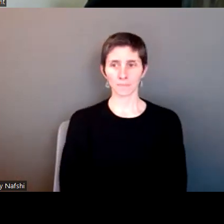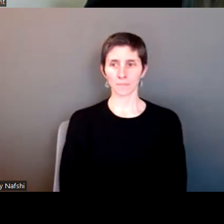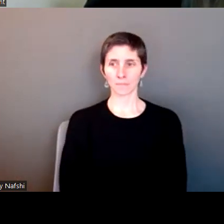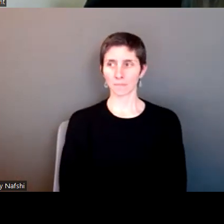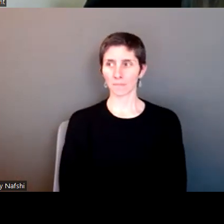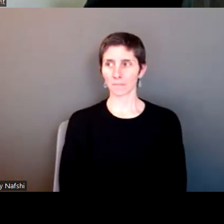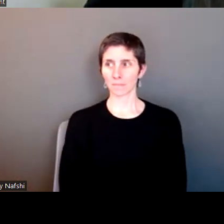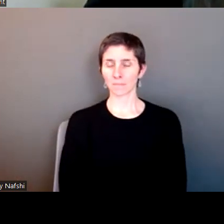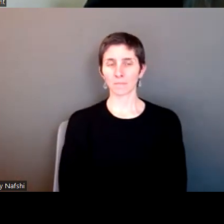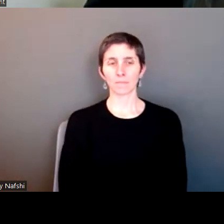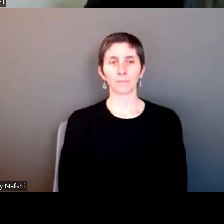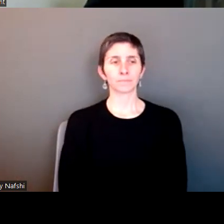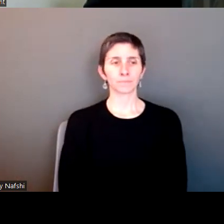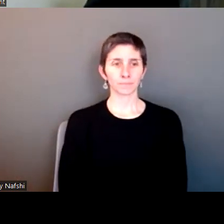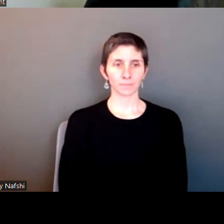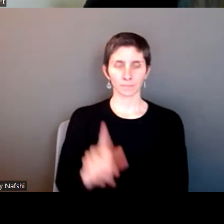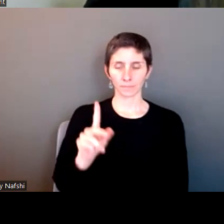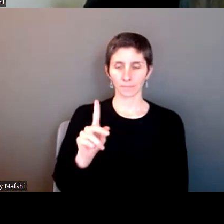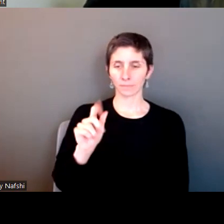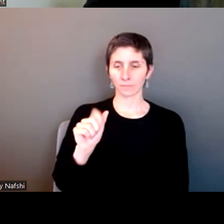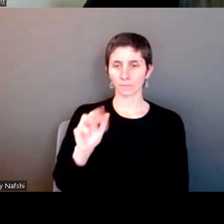We have lots of difficult conversations.